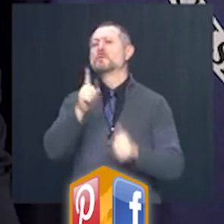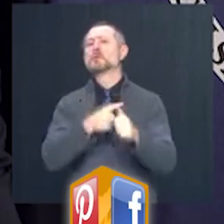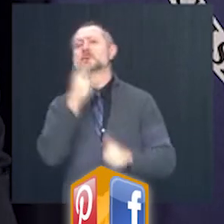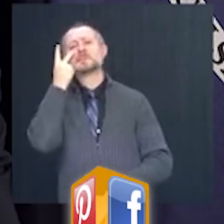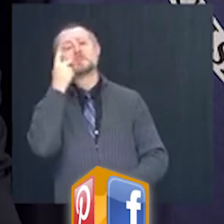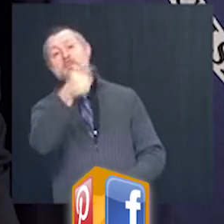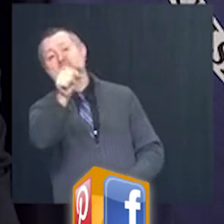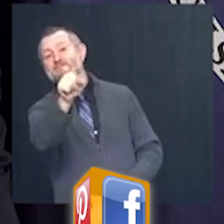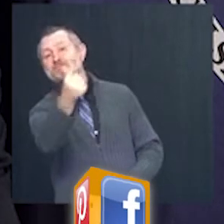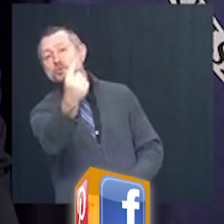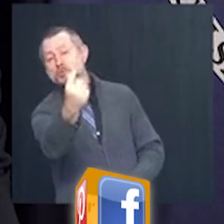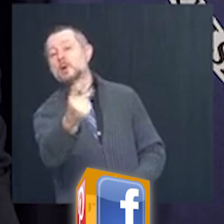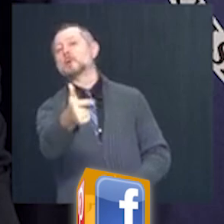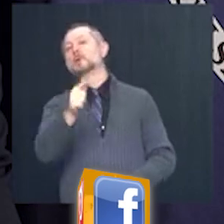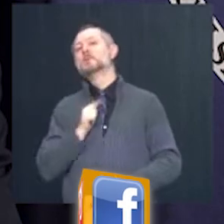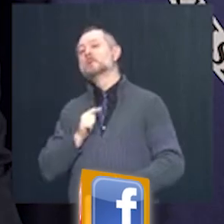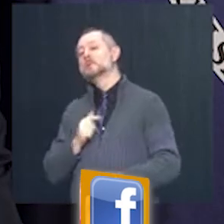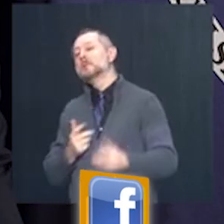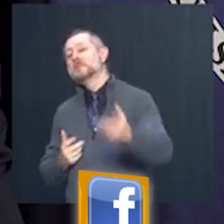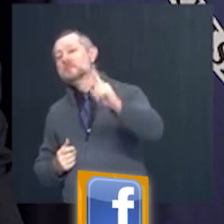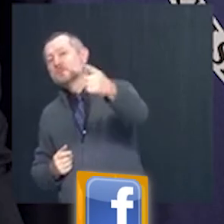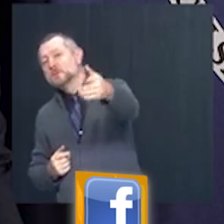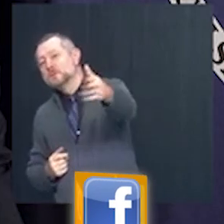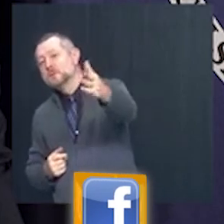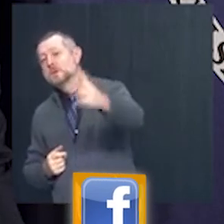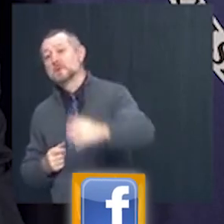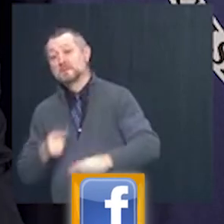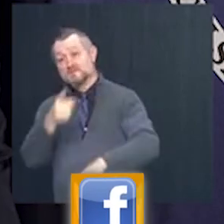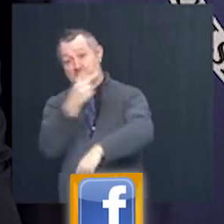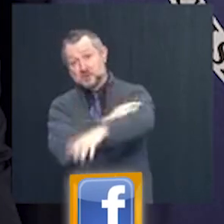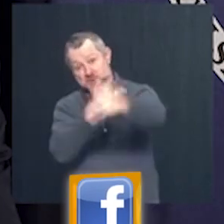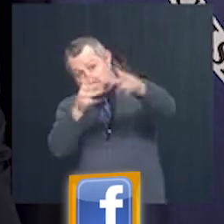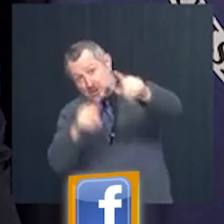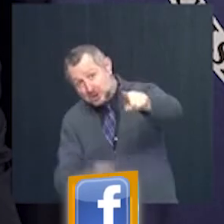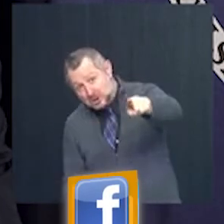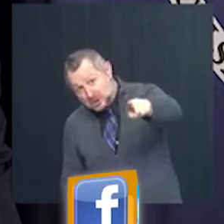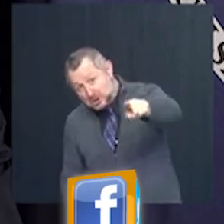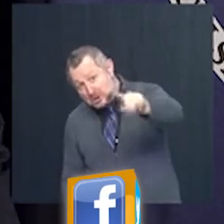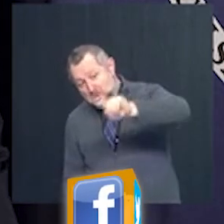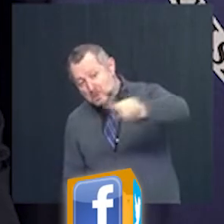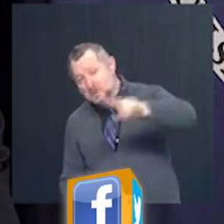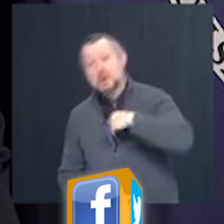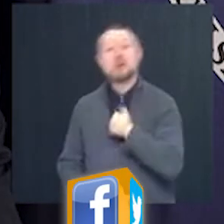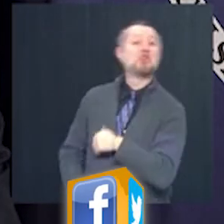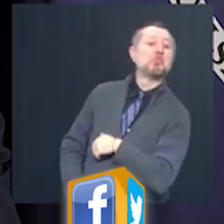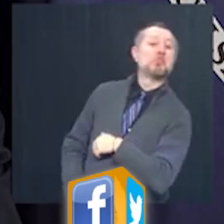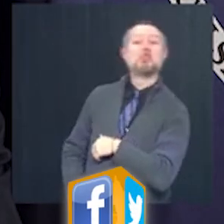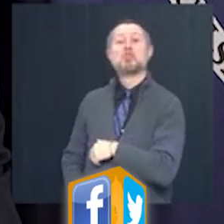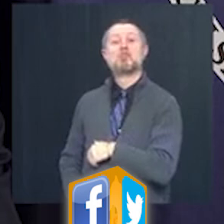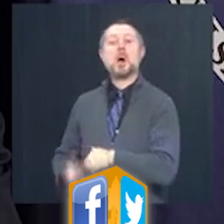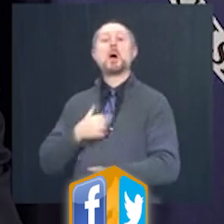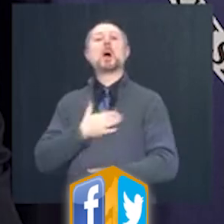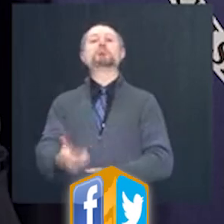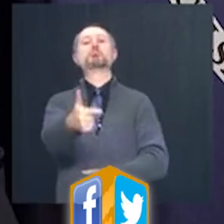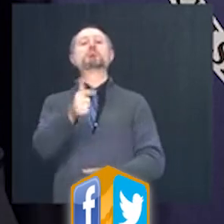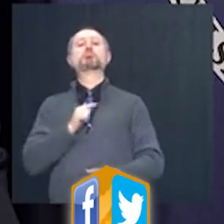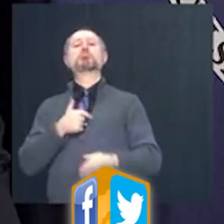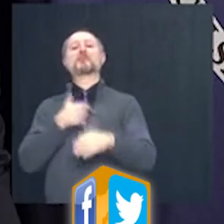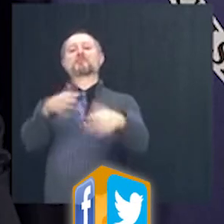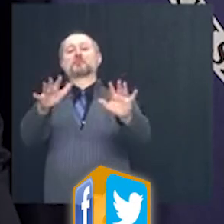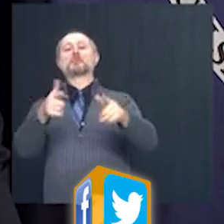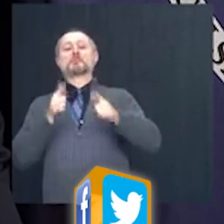tell me how it goes. And then you call me, and then I'll take the vaccine. That's what I say when you say to me I should take the